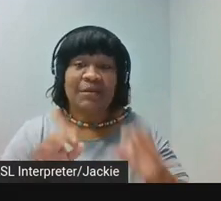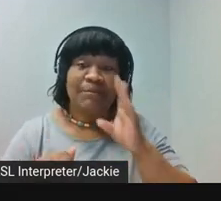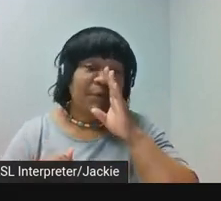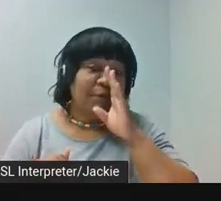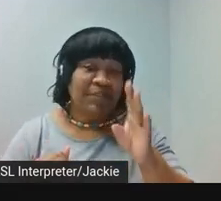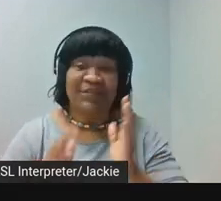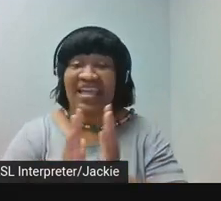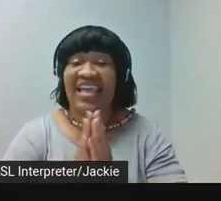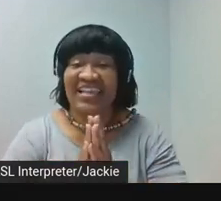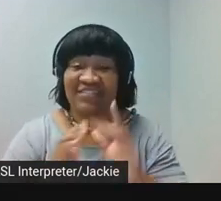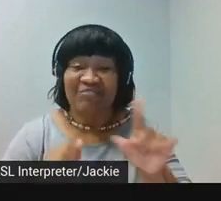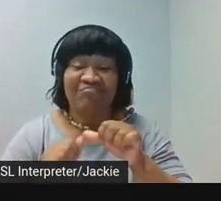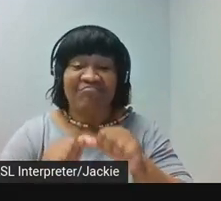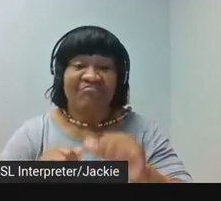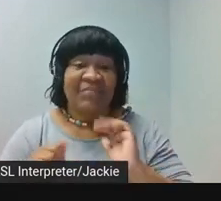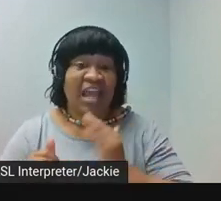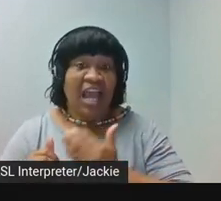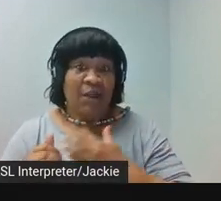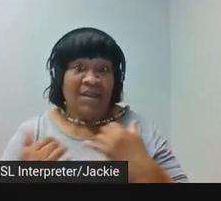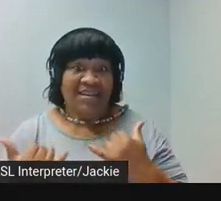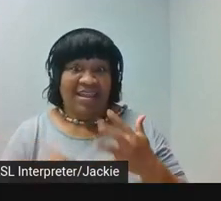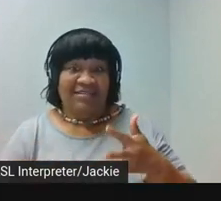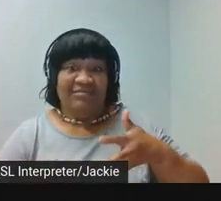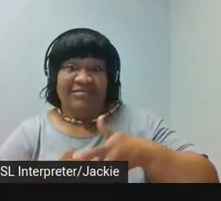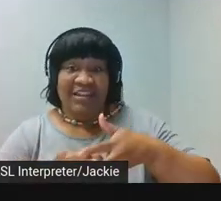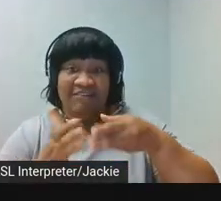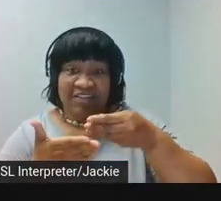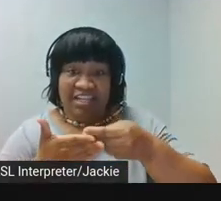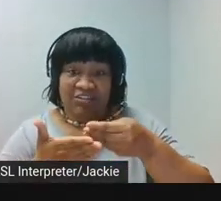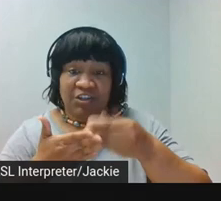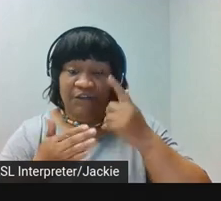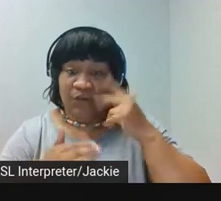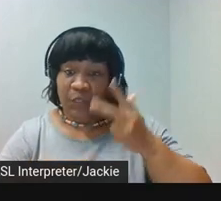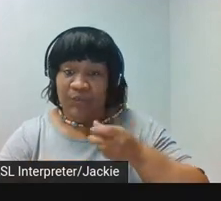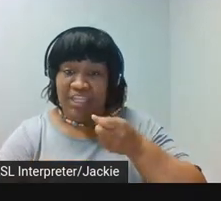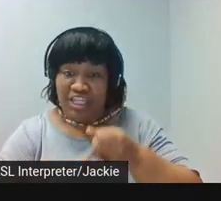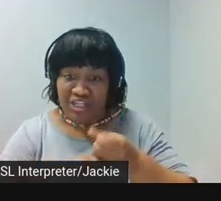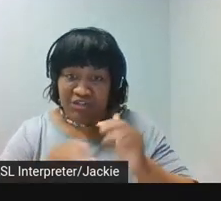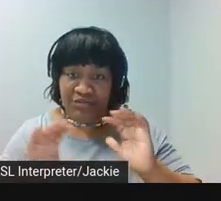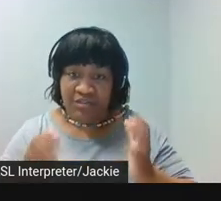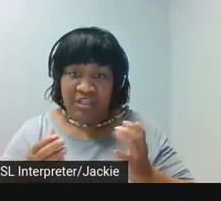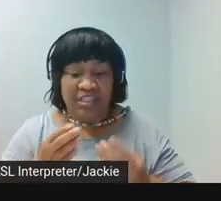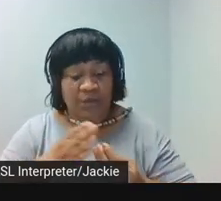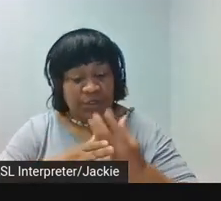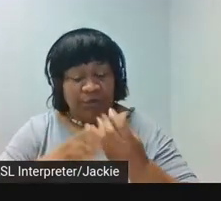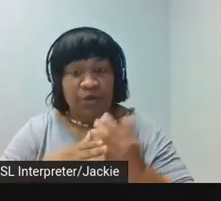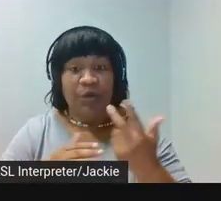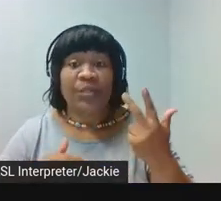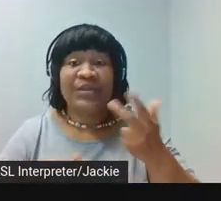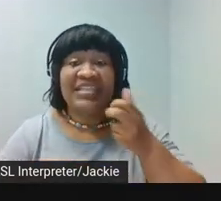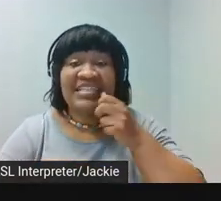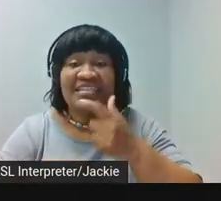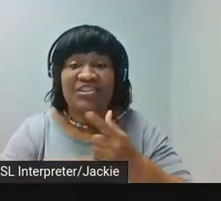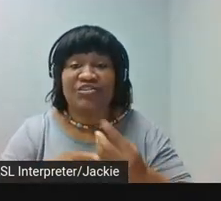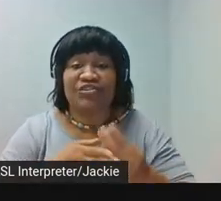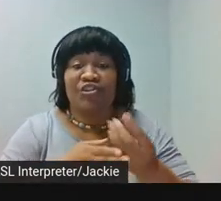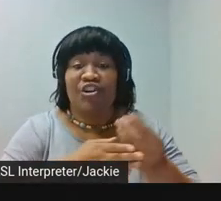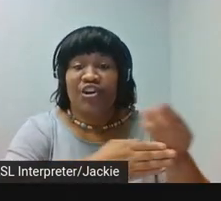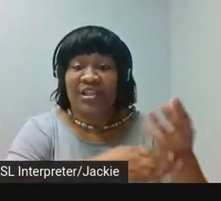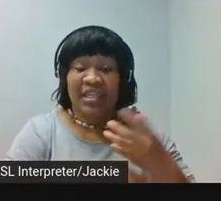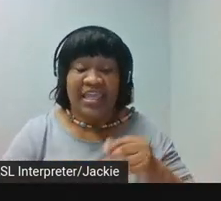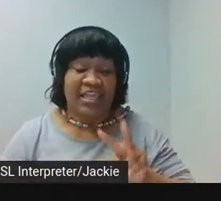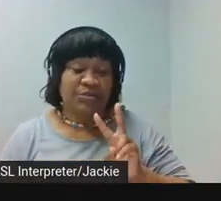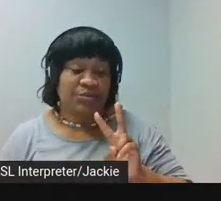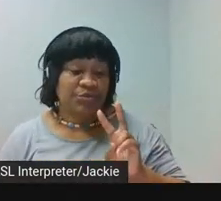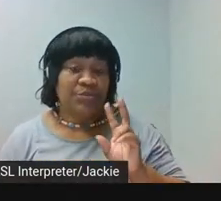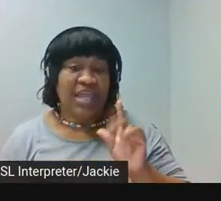ask to sustain our indigenous collaborators financially for 3 years while we grow the Three Sisters Garden and establish a 2-acre native